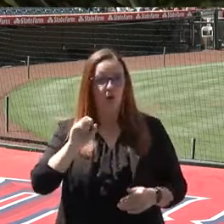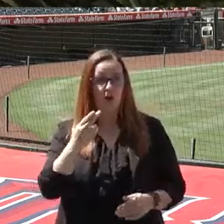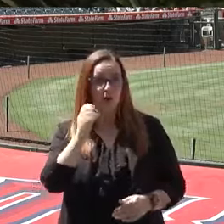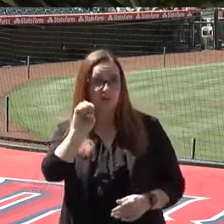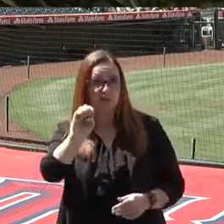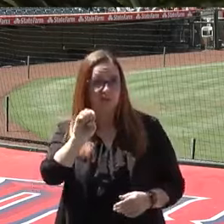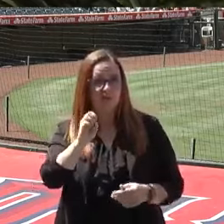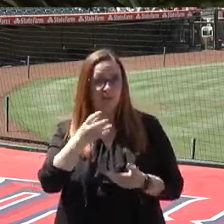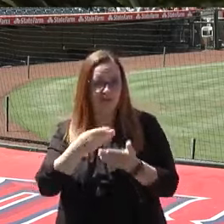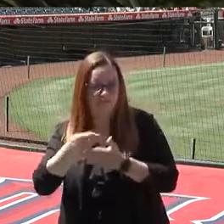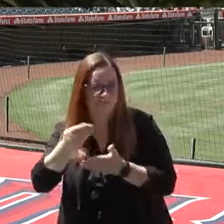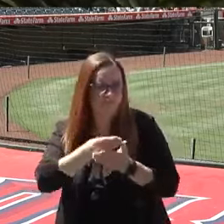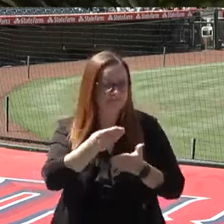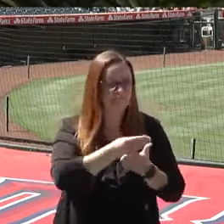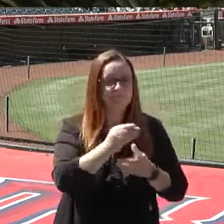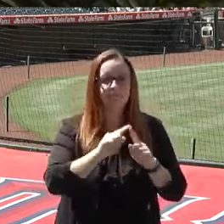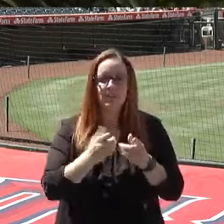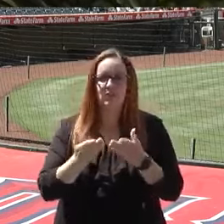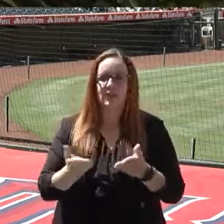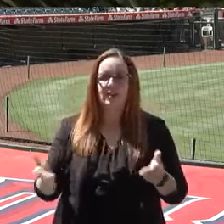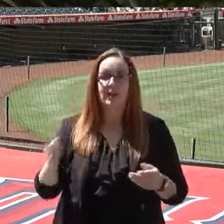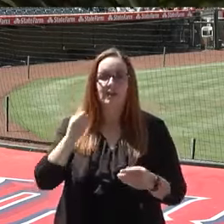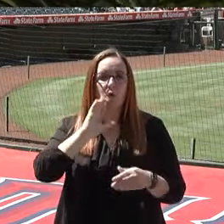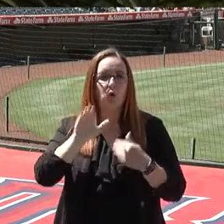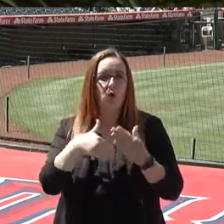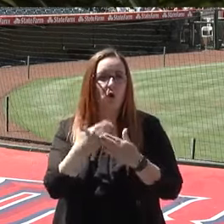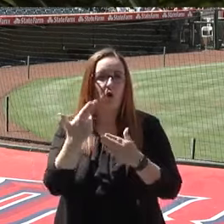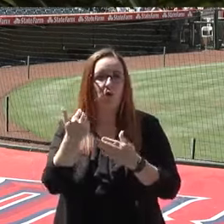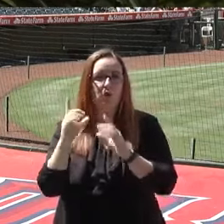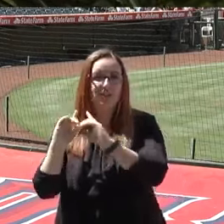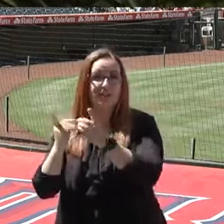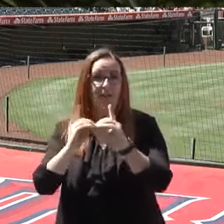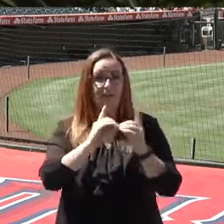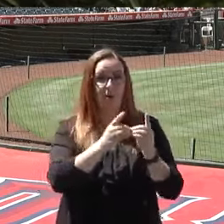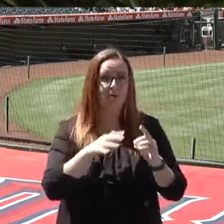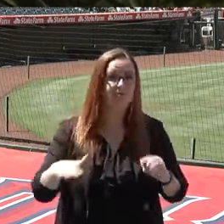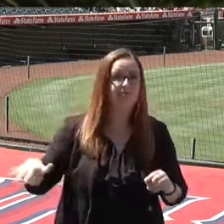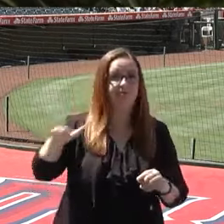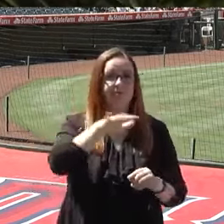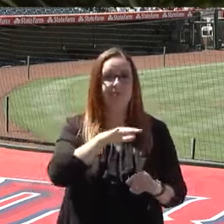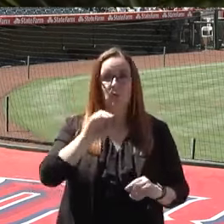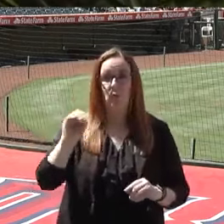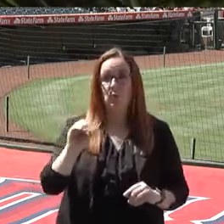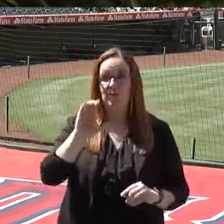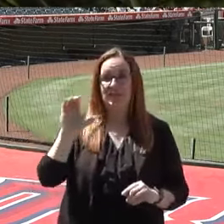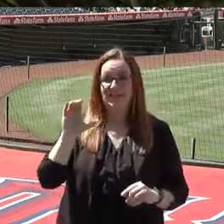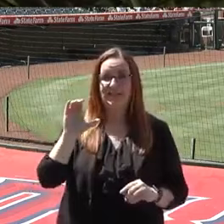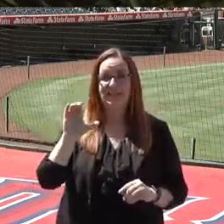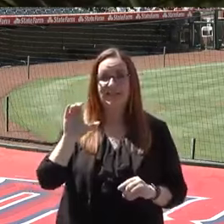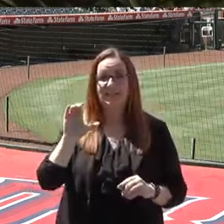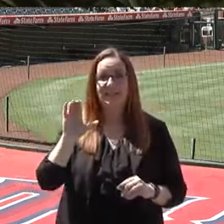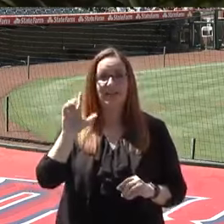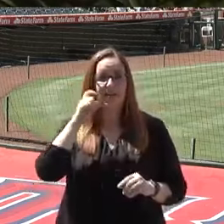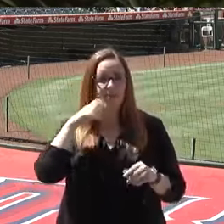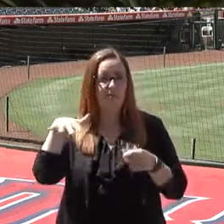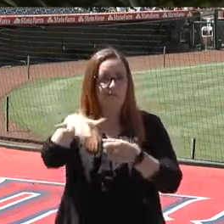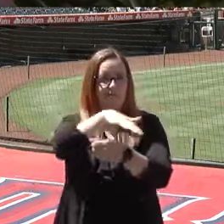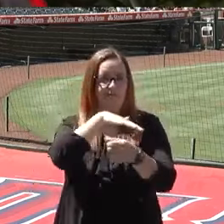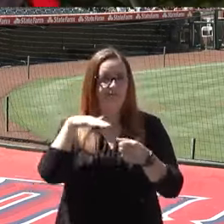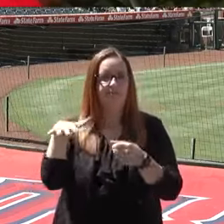procuring goods and services for all 13 departments throughout the Orange County municipal government.